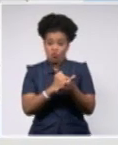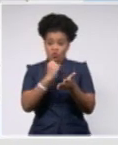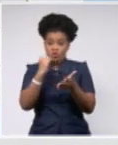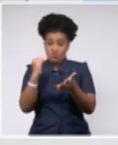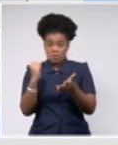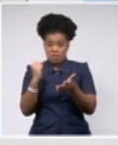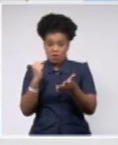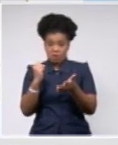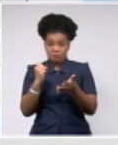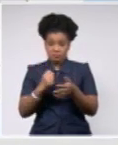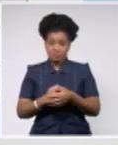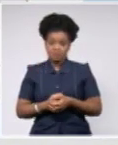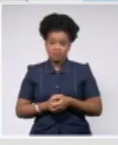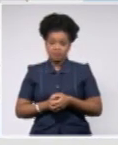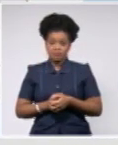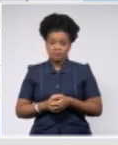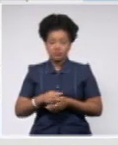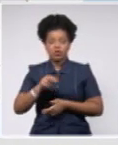Yesterday,